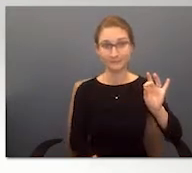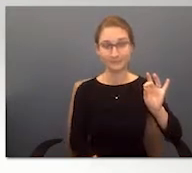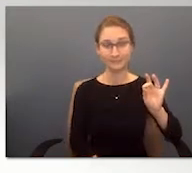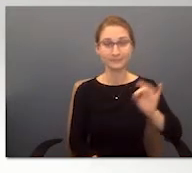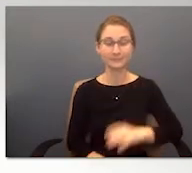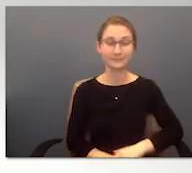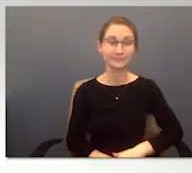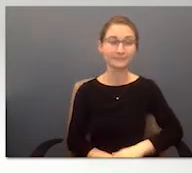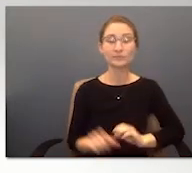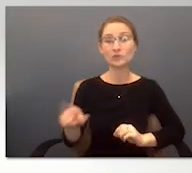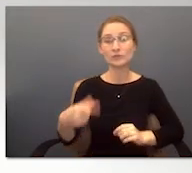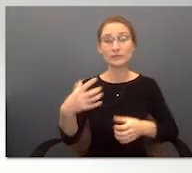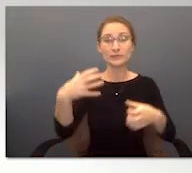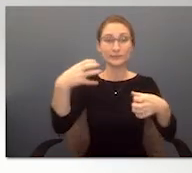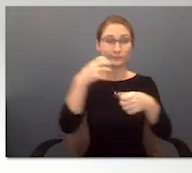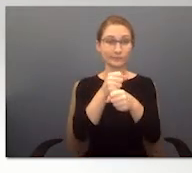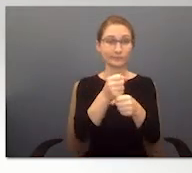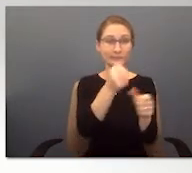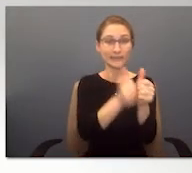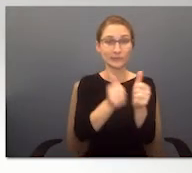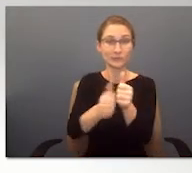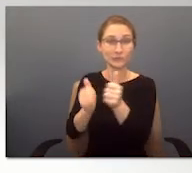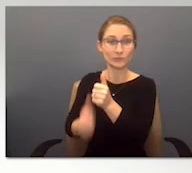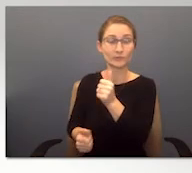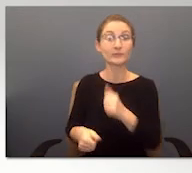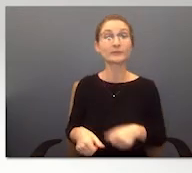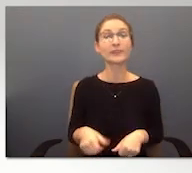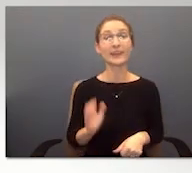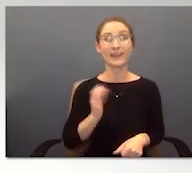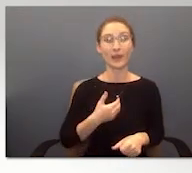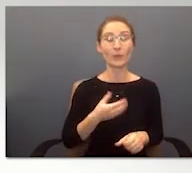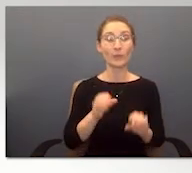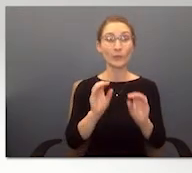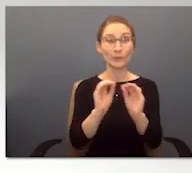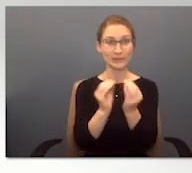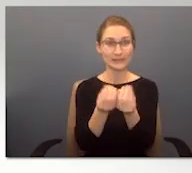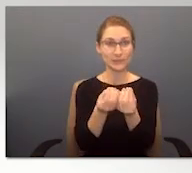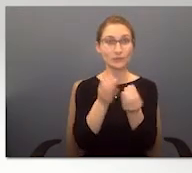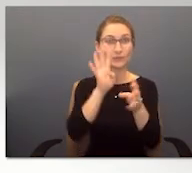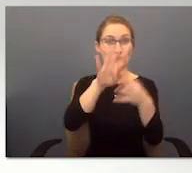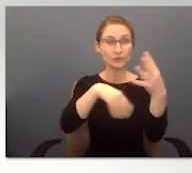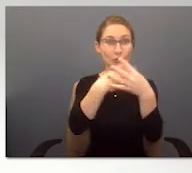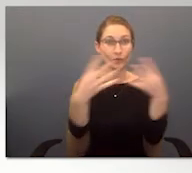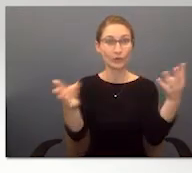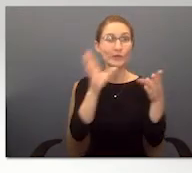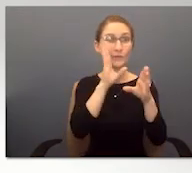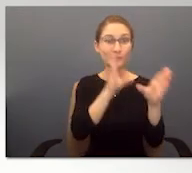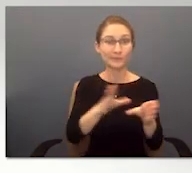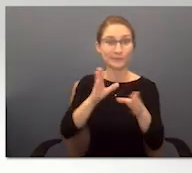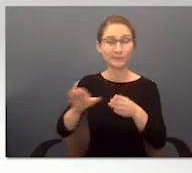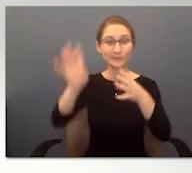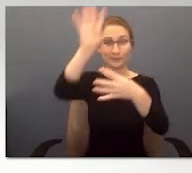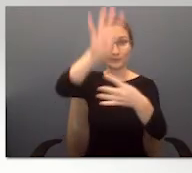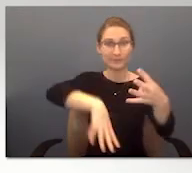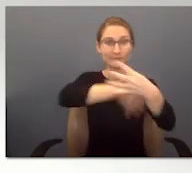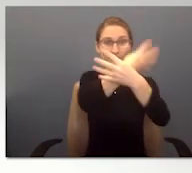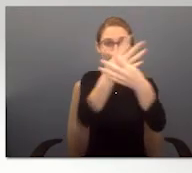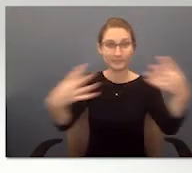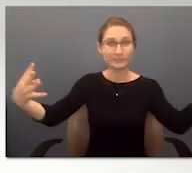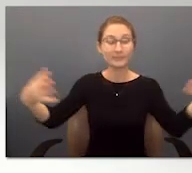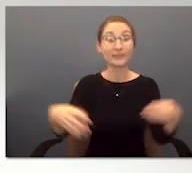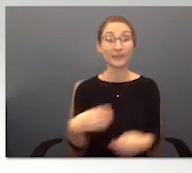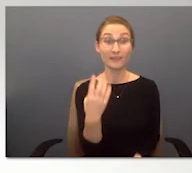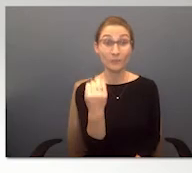Medical Services. So I'll just briefly describe each of these. Here's the organizational chart. Again, a massive organization, 14,000